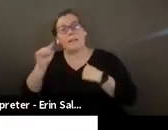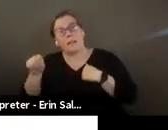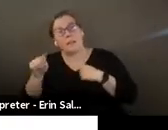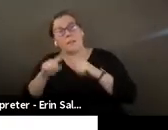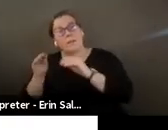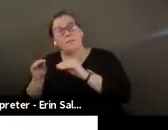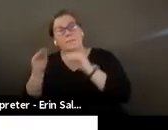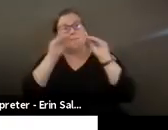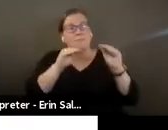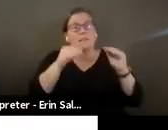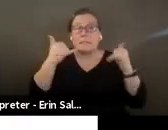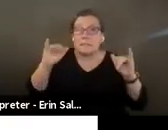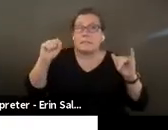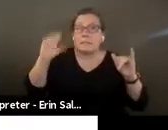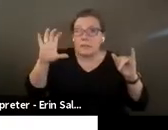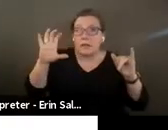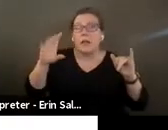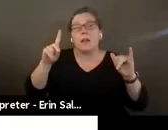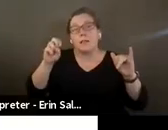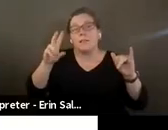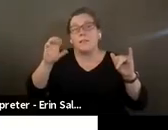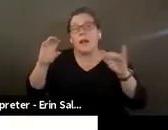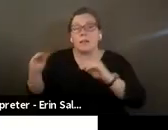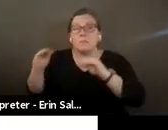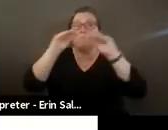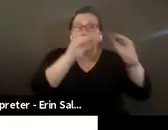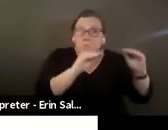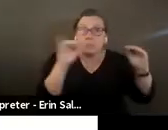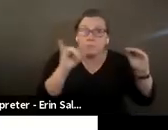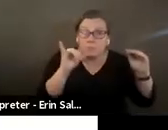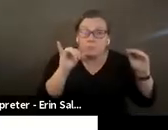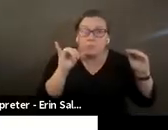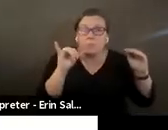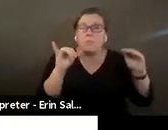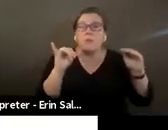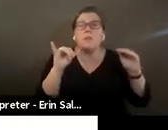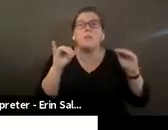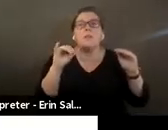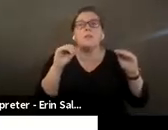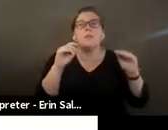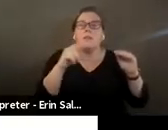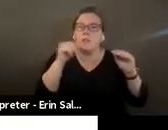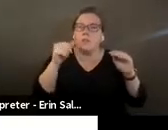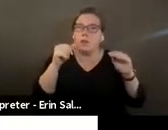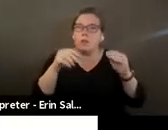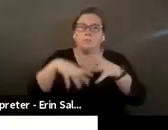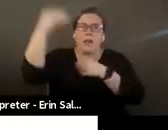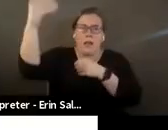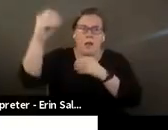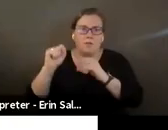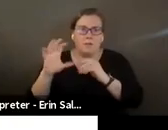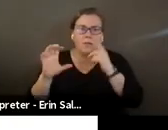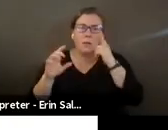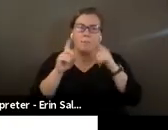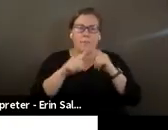the device moves with them in the state, and they're not leaving the state? Do they need to notify